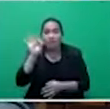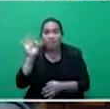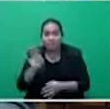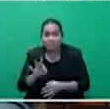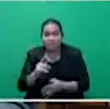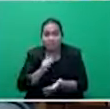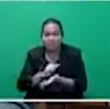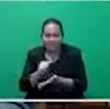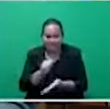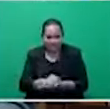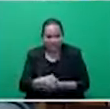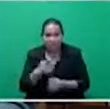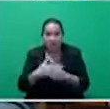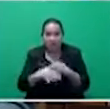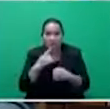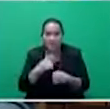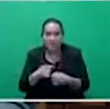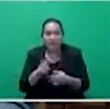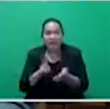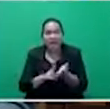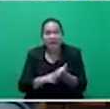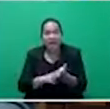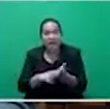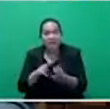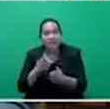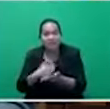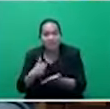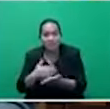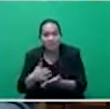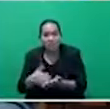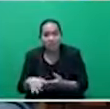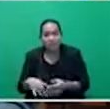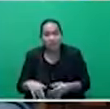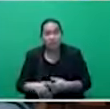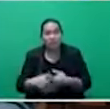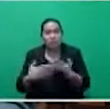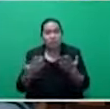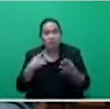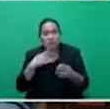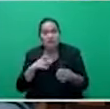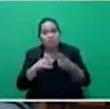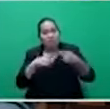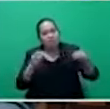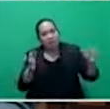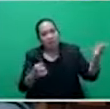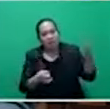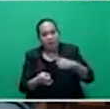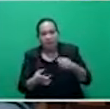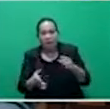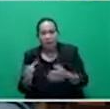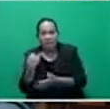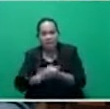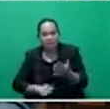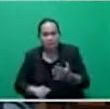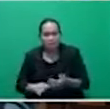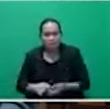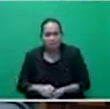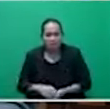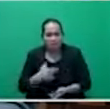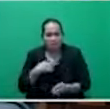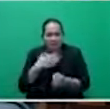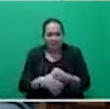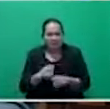the fact that FNPF made a huge windfall from that. They had initially bought 20%, the Japanese came and bought it, they made a huge windfall, which they don't talk about.